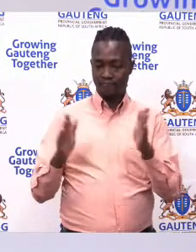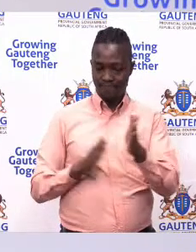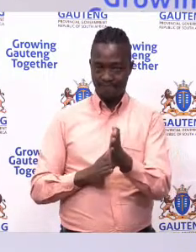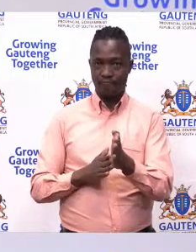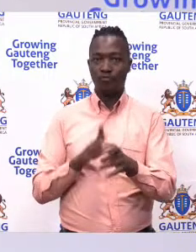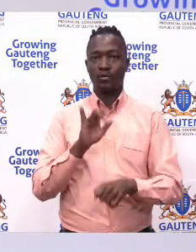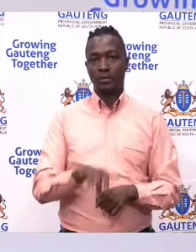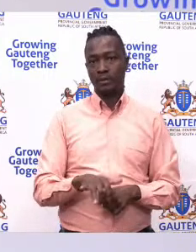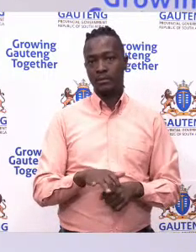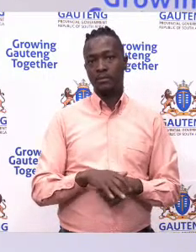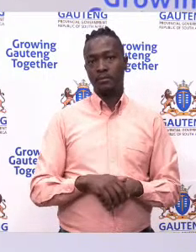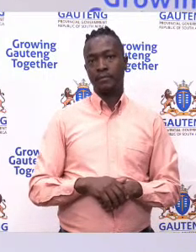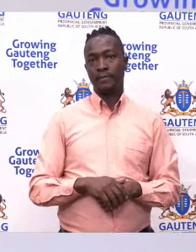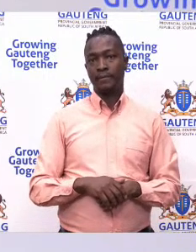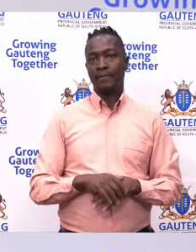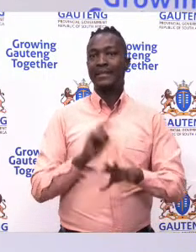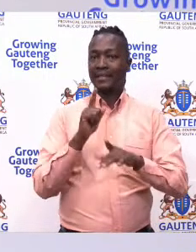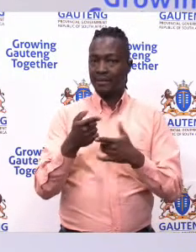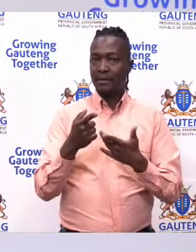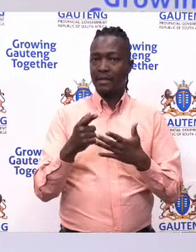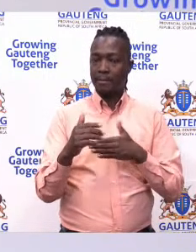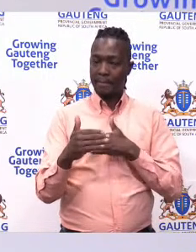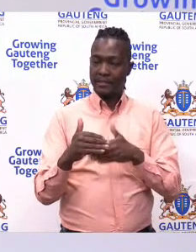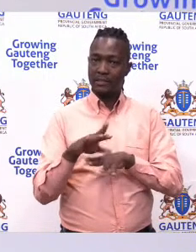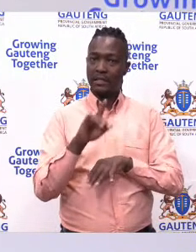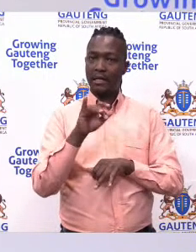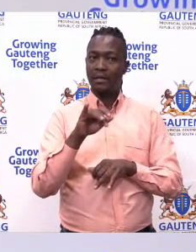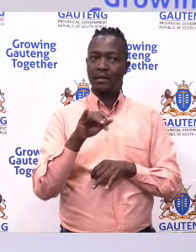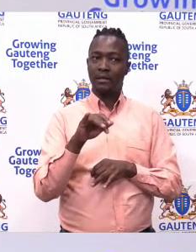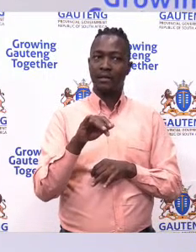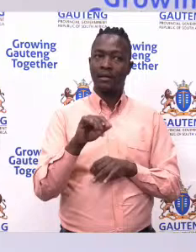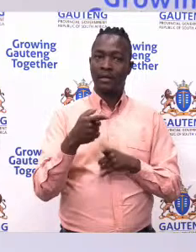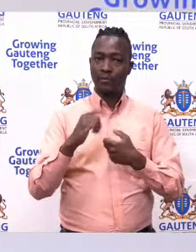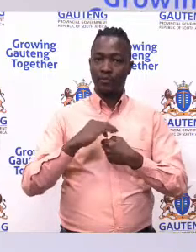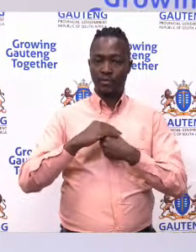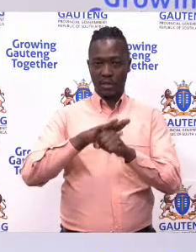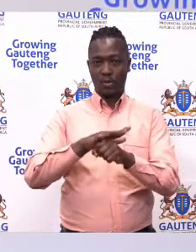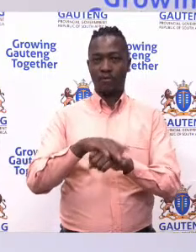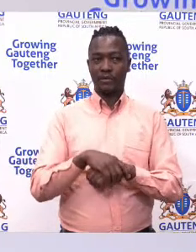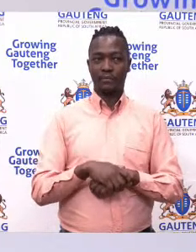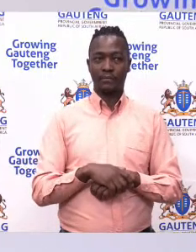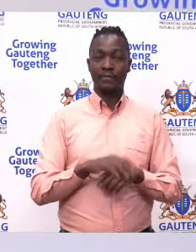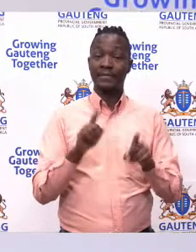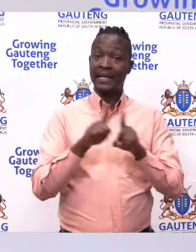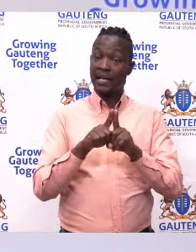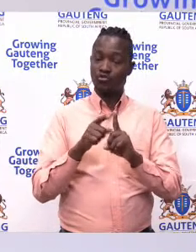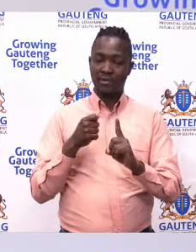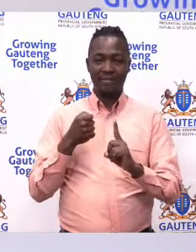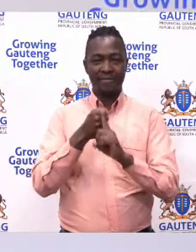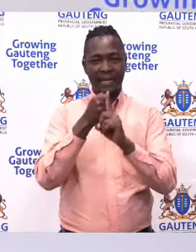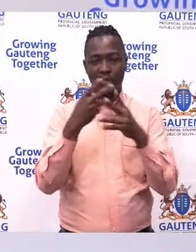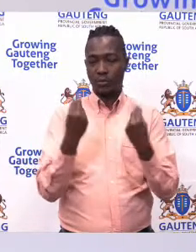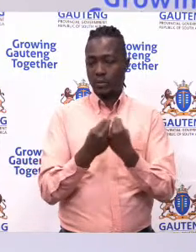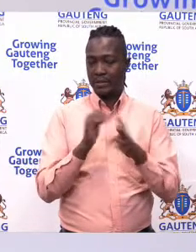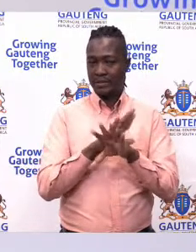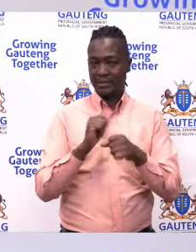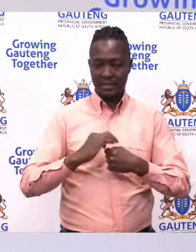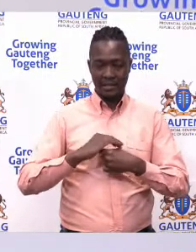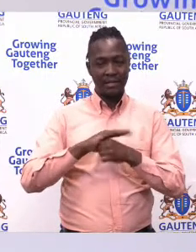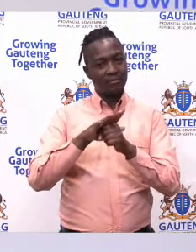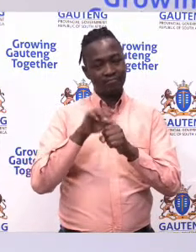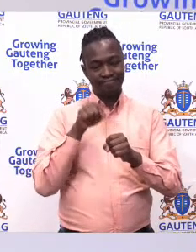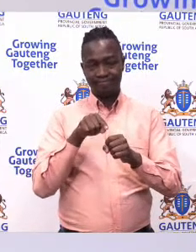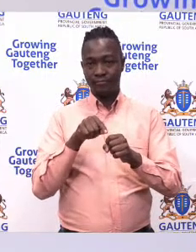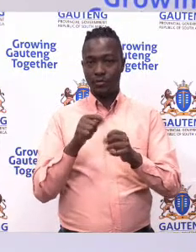and non-pharmaceutical measures against the pandemic. As we battle this virus together, we